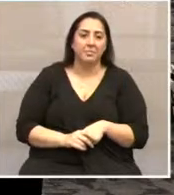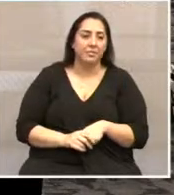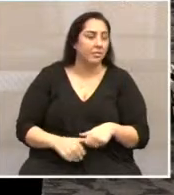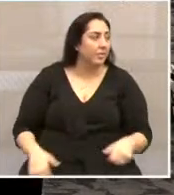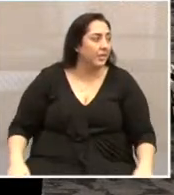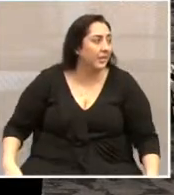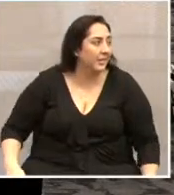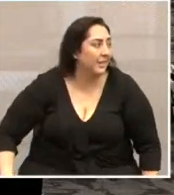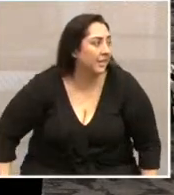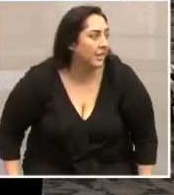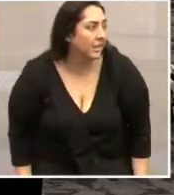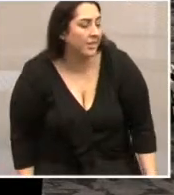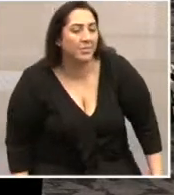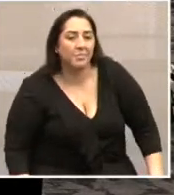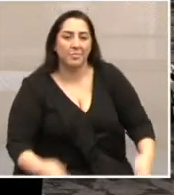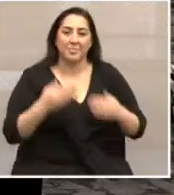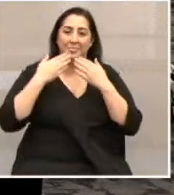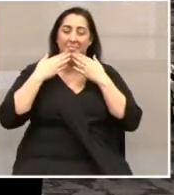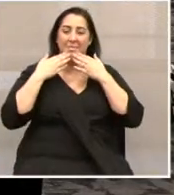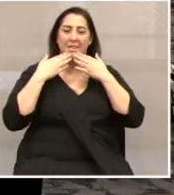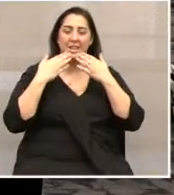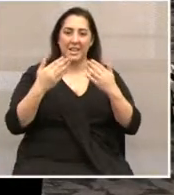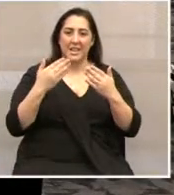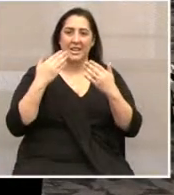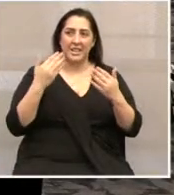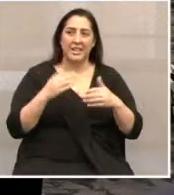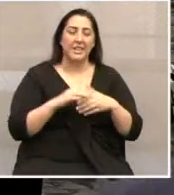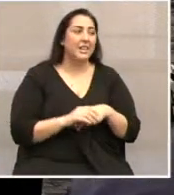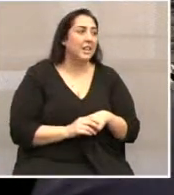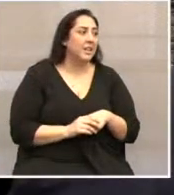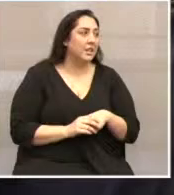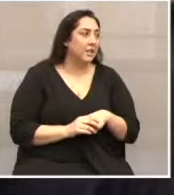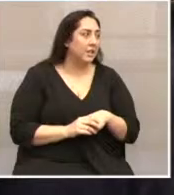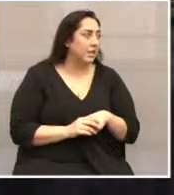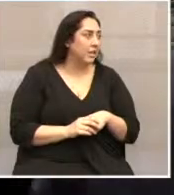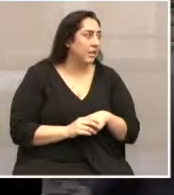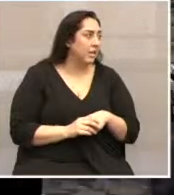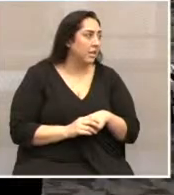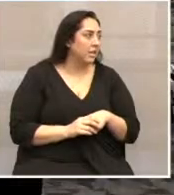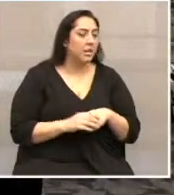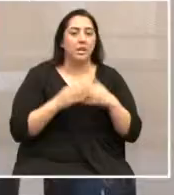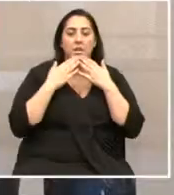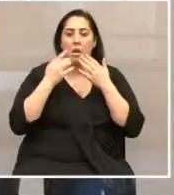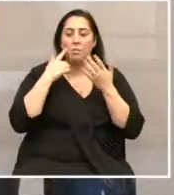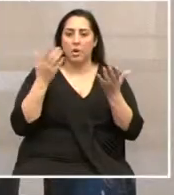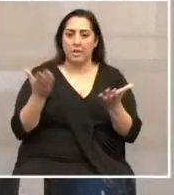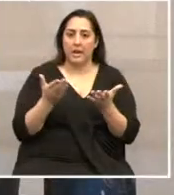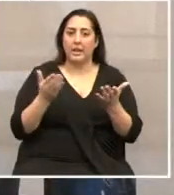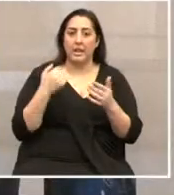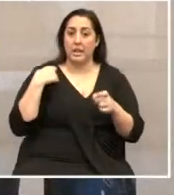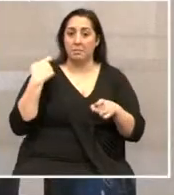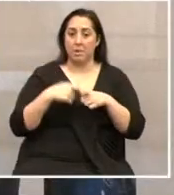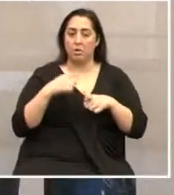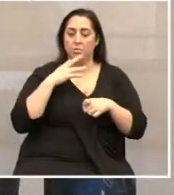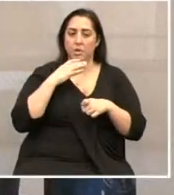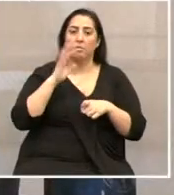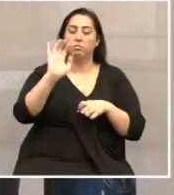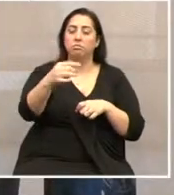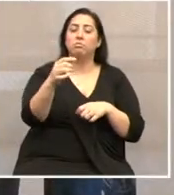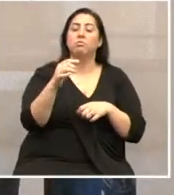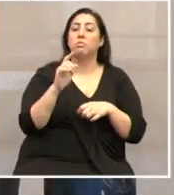muchísimas gracias y gracias por tenerme aquí por este tema. Realmente, what I